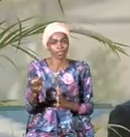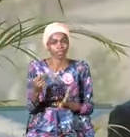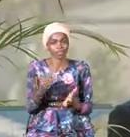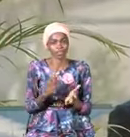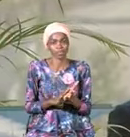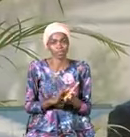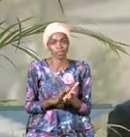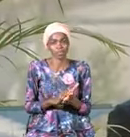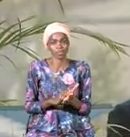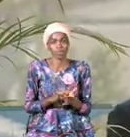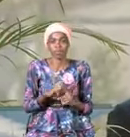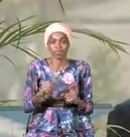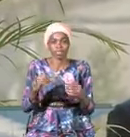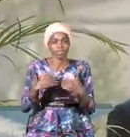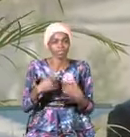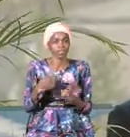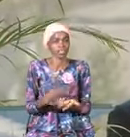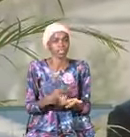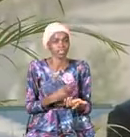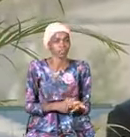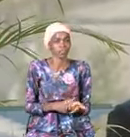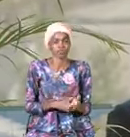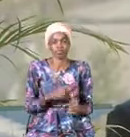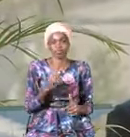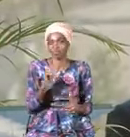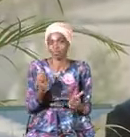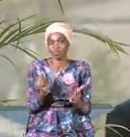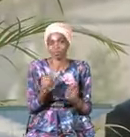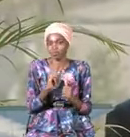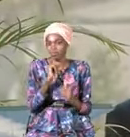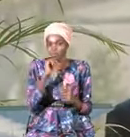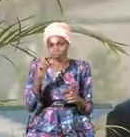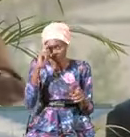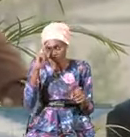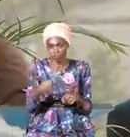disagreement with my father, who wanted me to be a lawyer like our son.